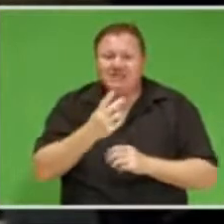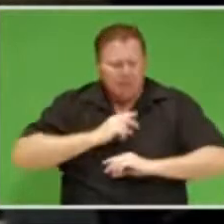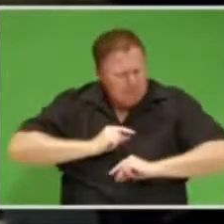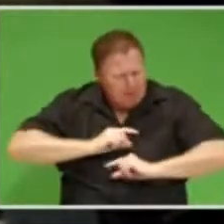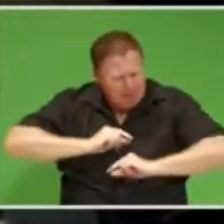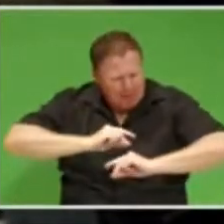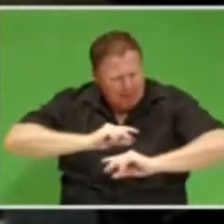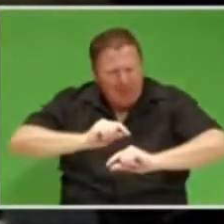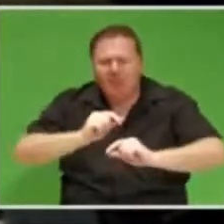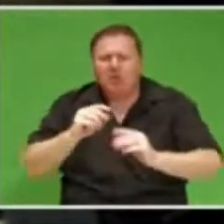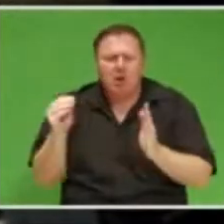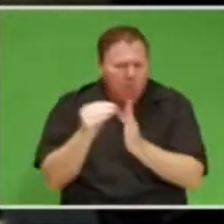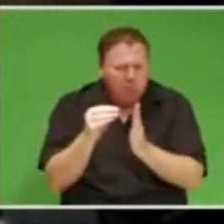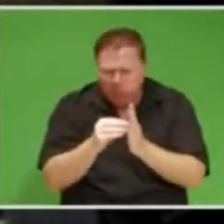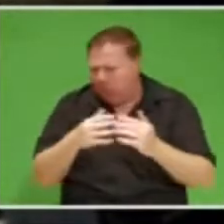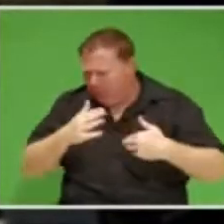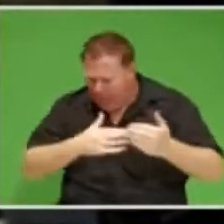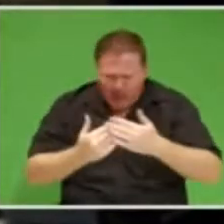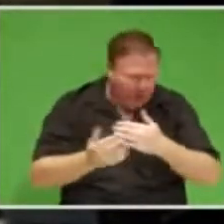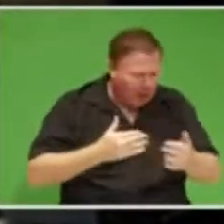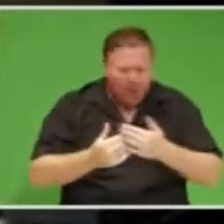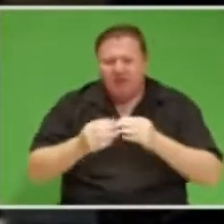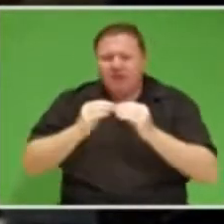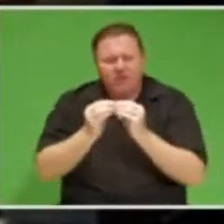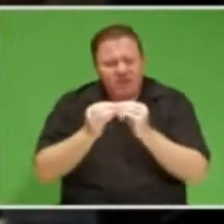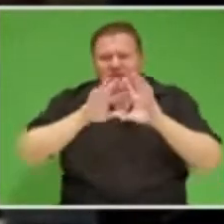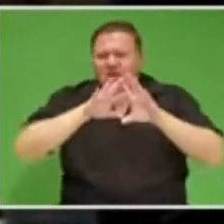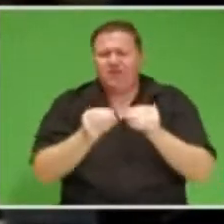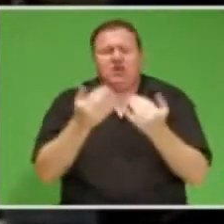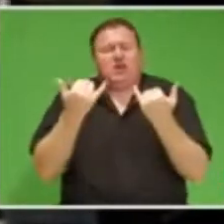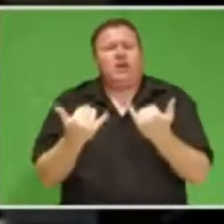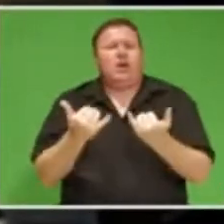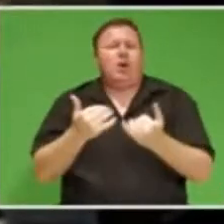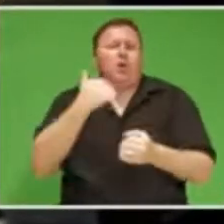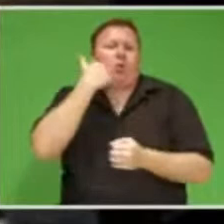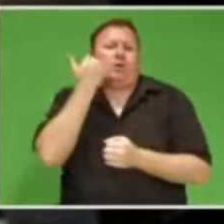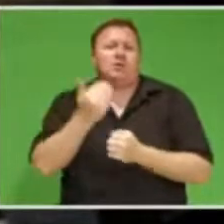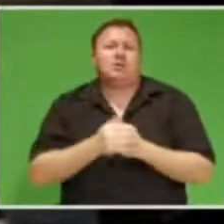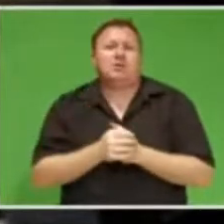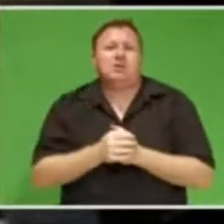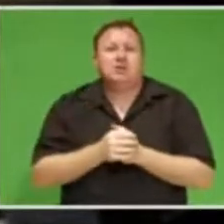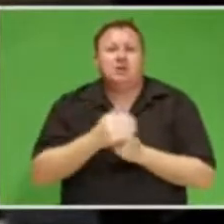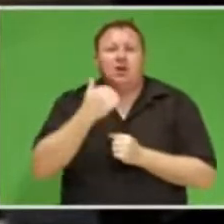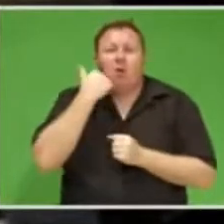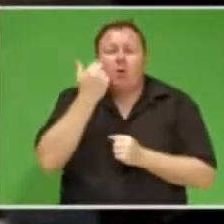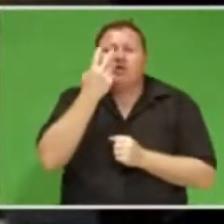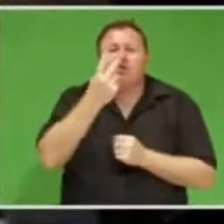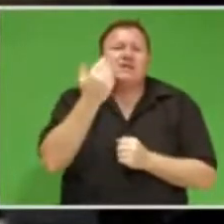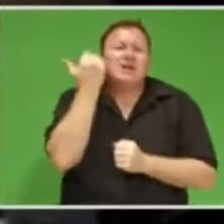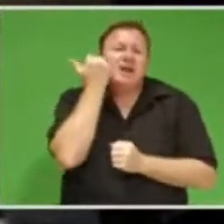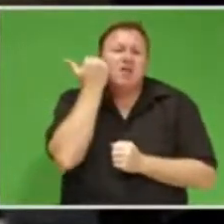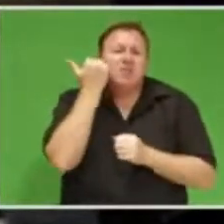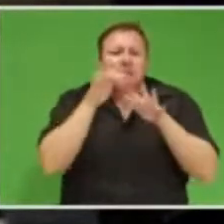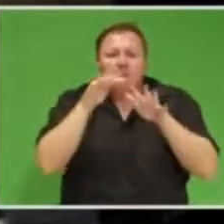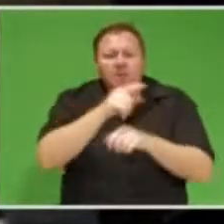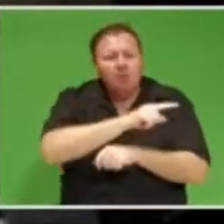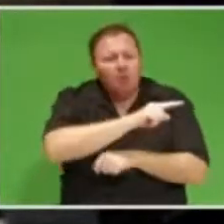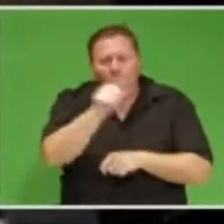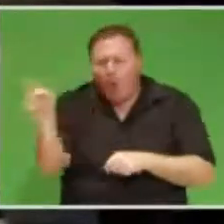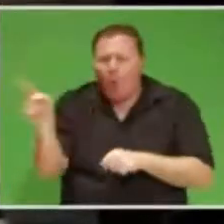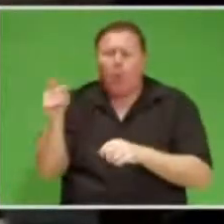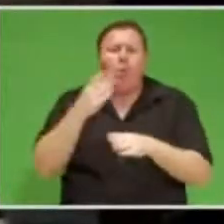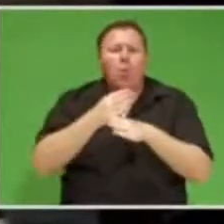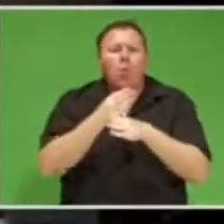faster execution, and I want to see everyone across government doing their work and making